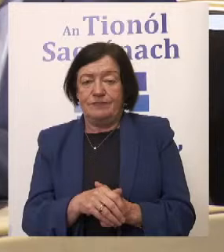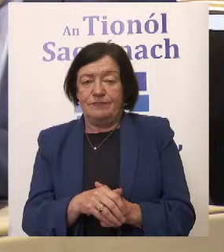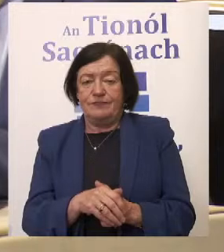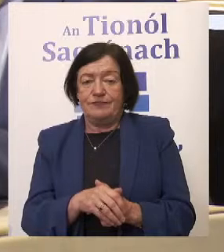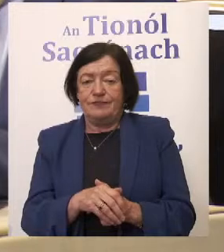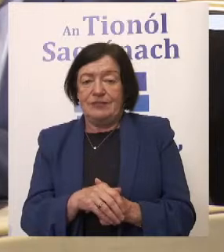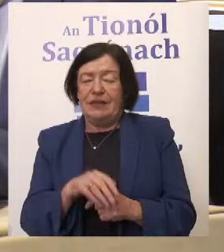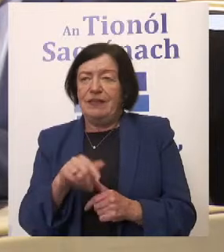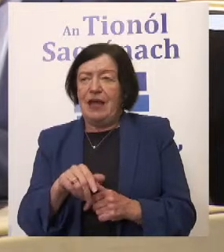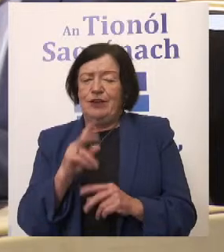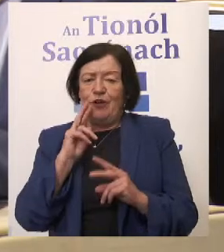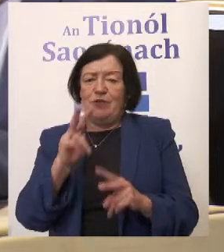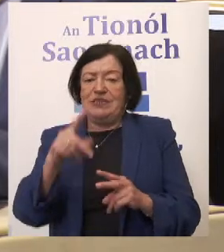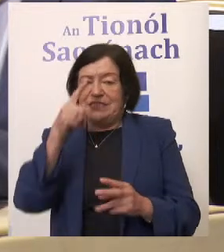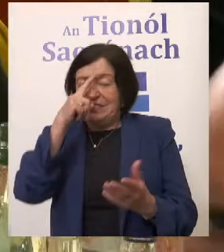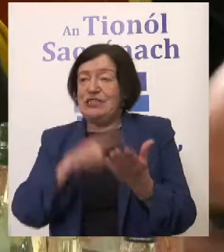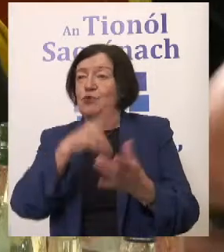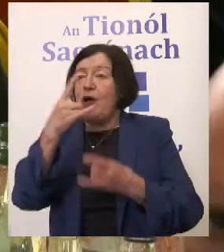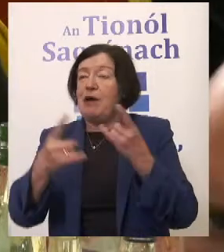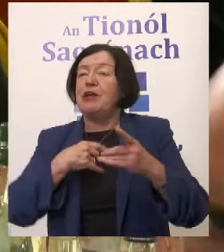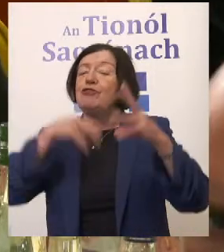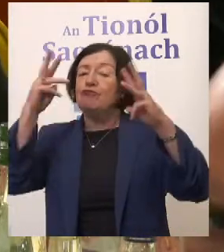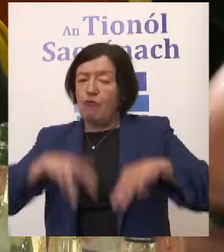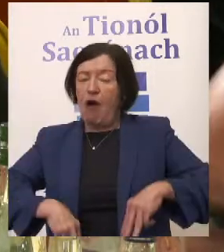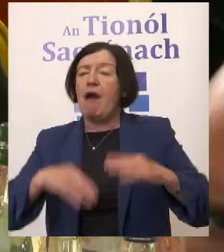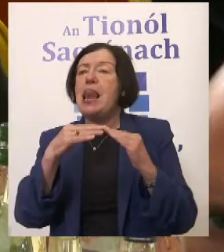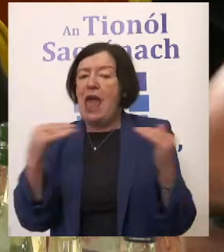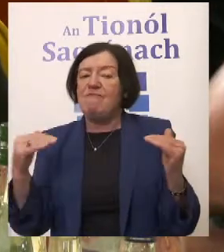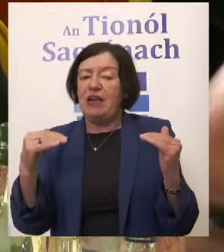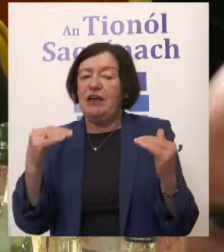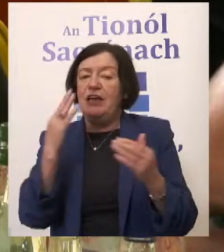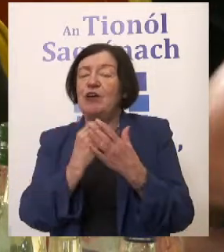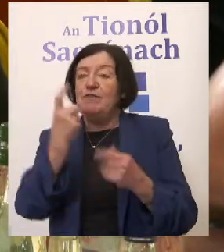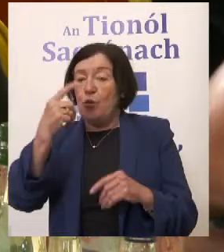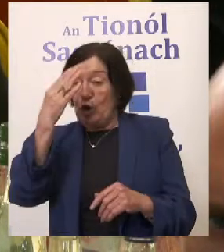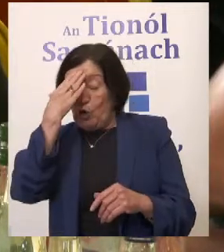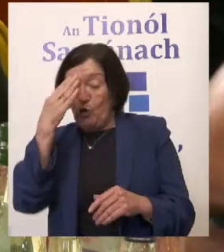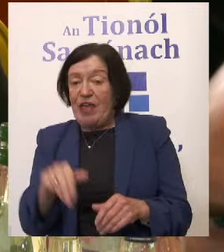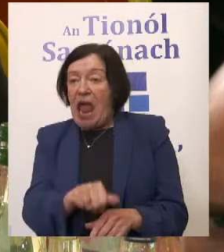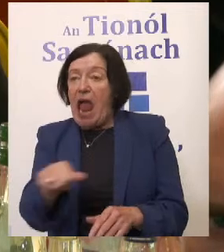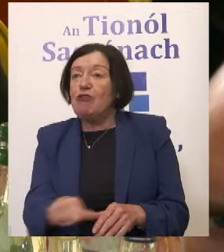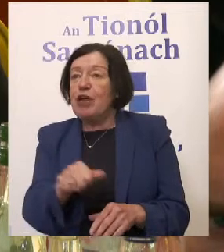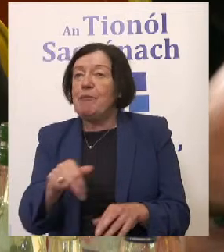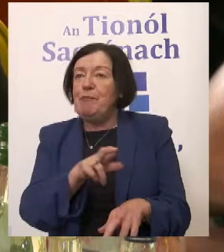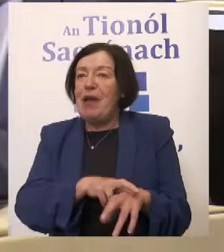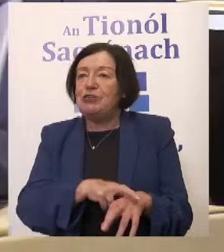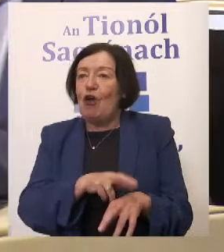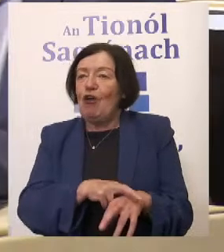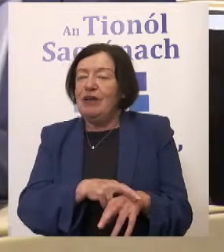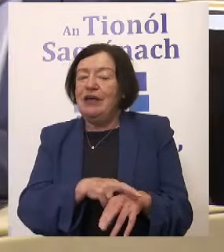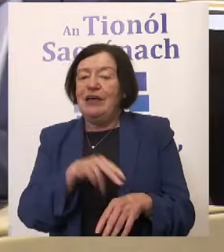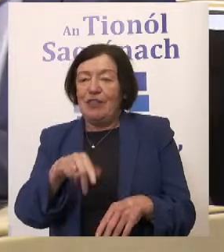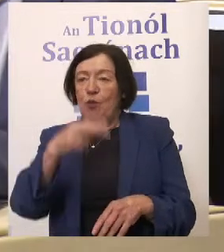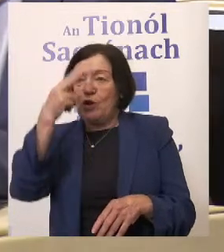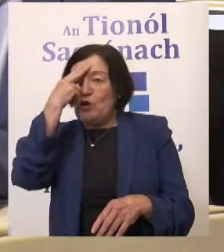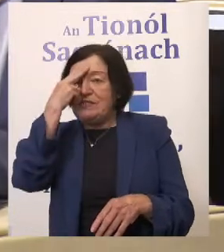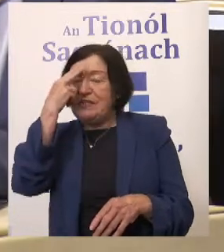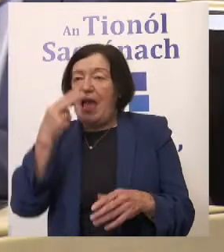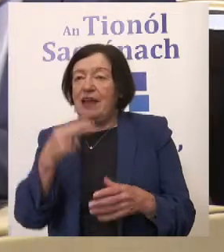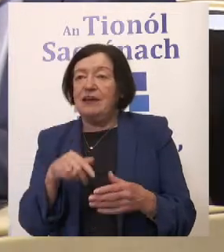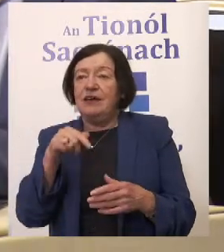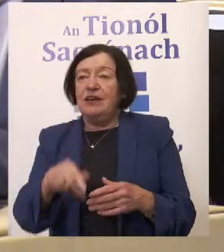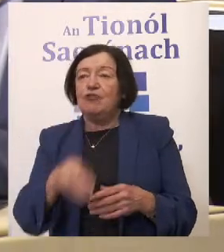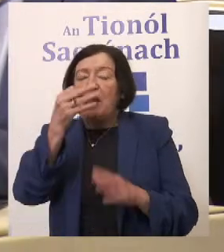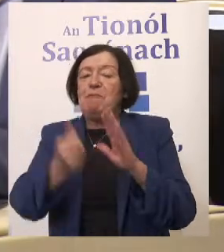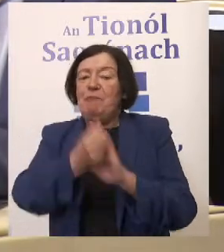That read to me like decisions were happening at the wrong level. That if somebody knew the area better, they would understand that actually there's a